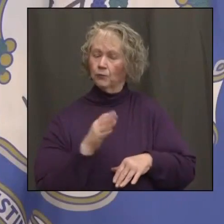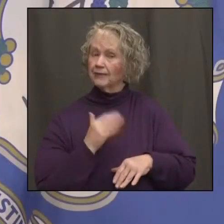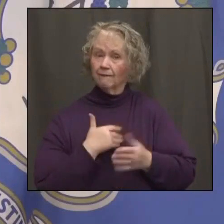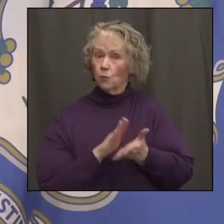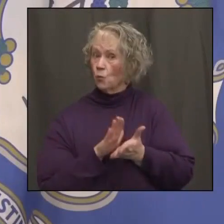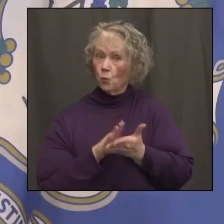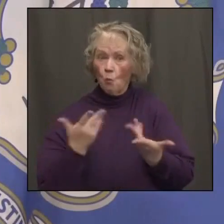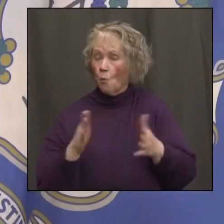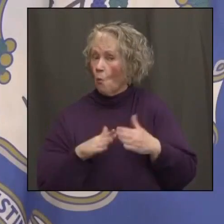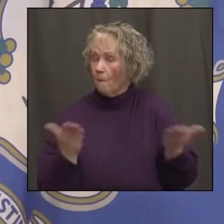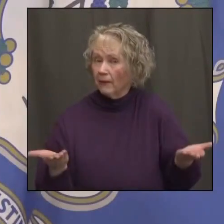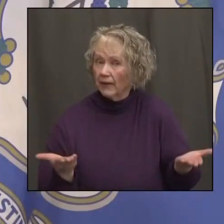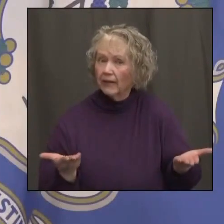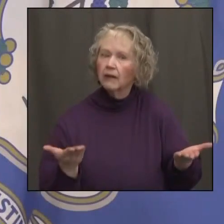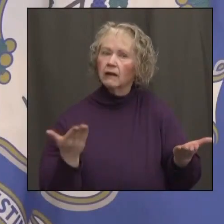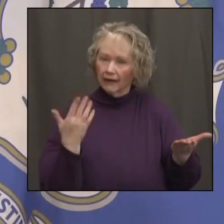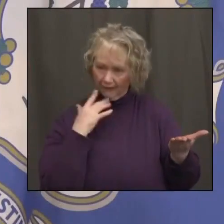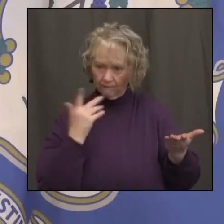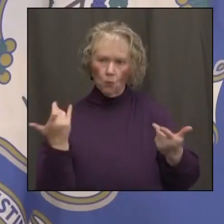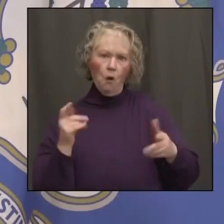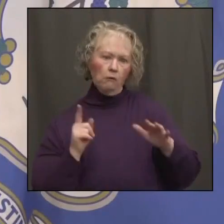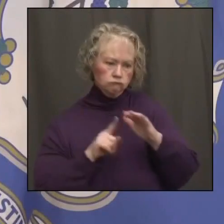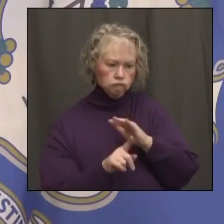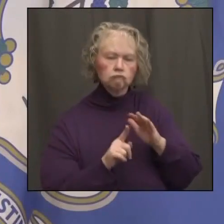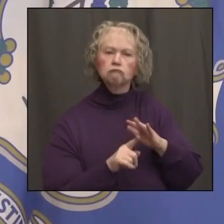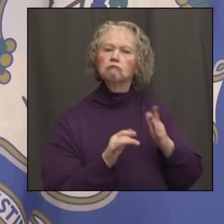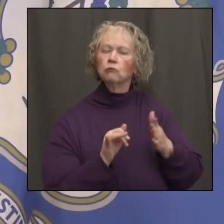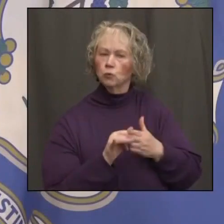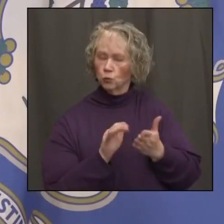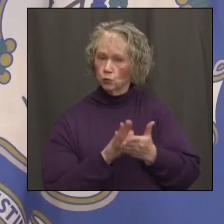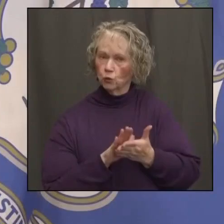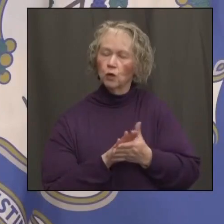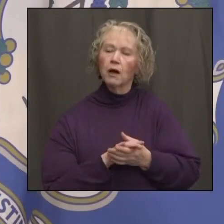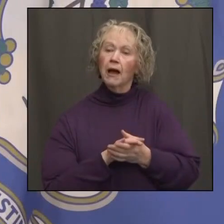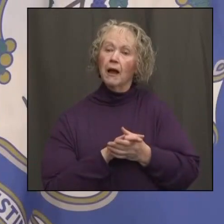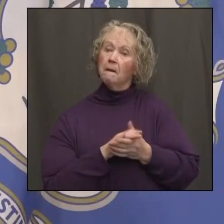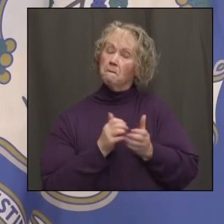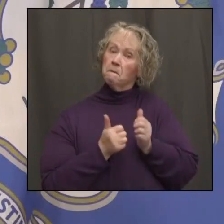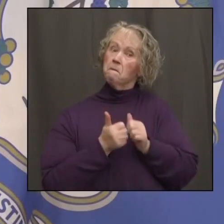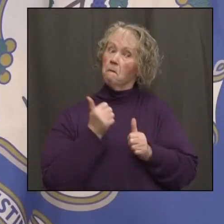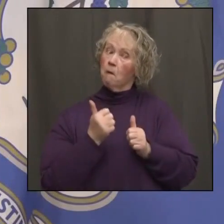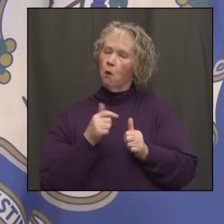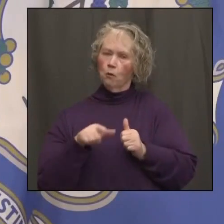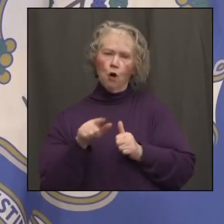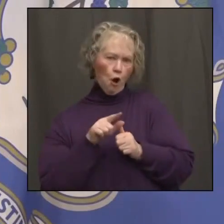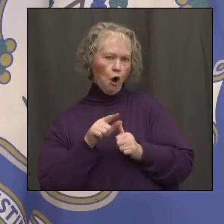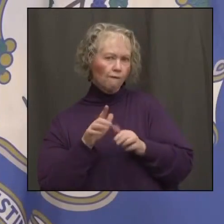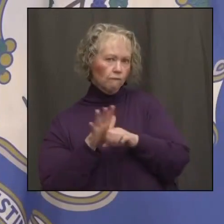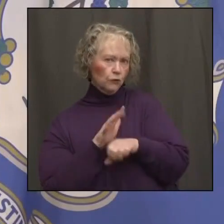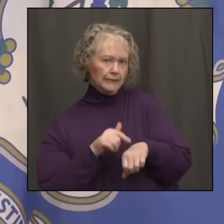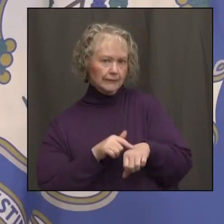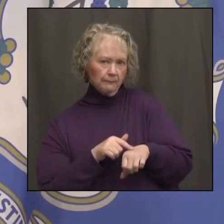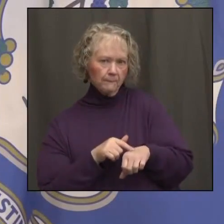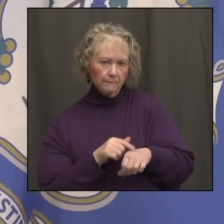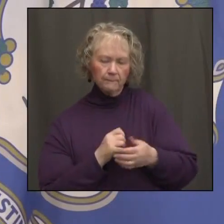open for in-person learning, and a majority of them are full-time in-person learning.